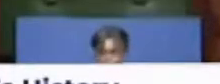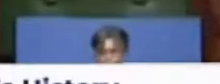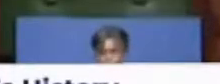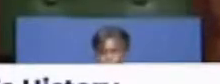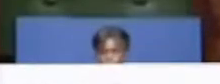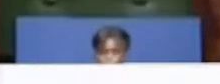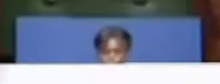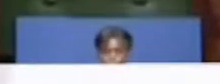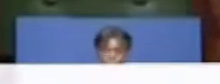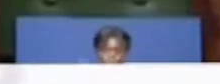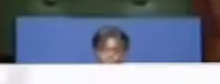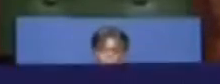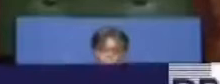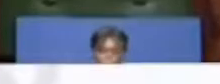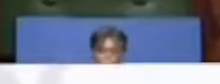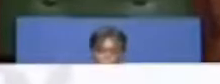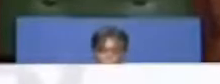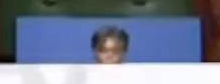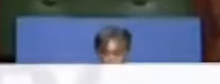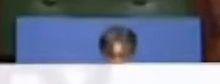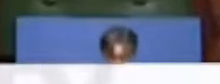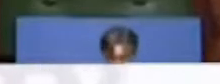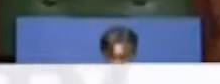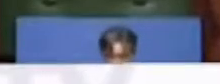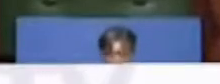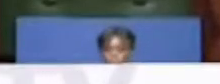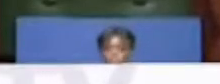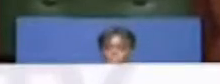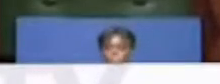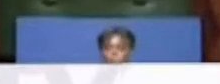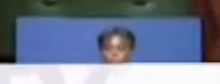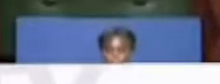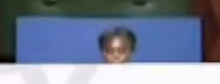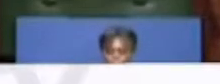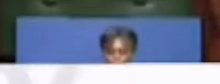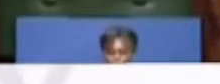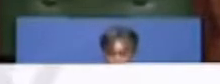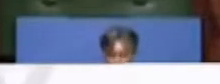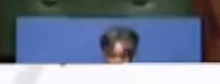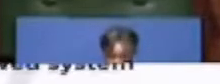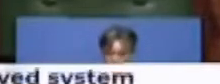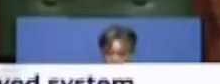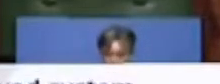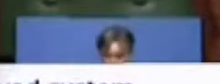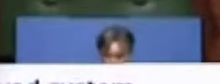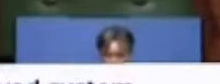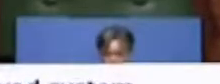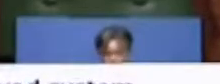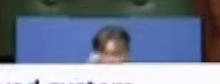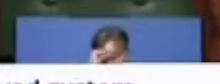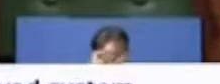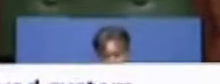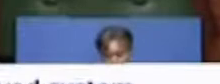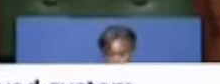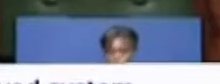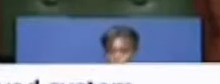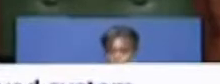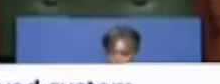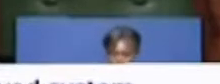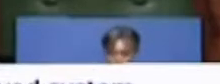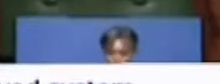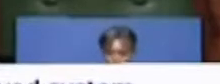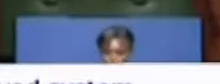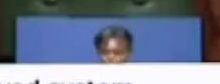include the Political Parties Amendment Bill, the Political Party Membership Regulation, the Government Contracts Bill, the Kenya National